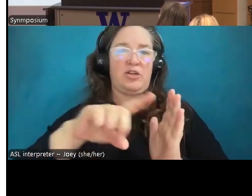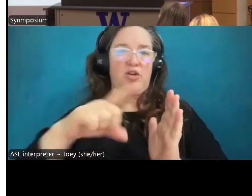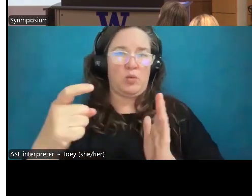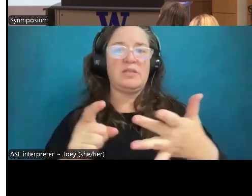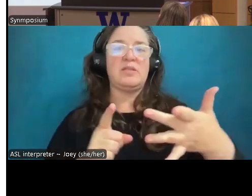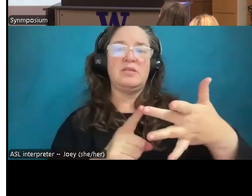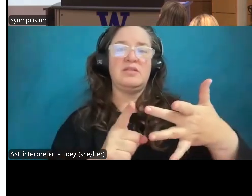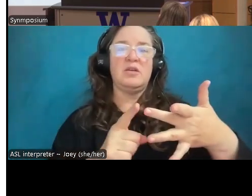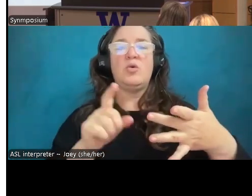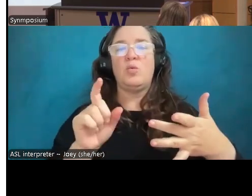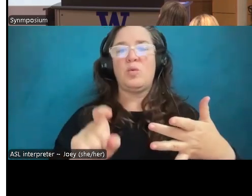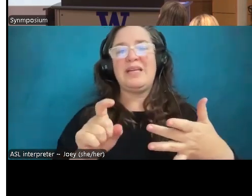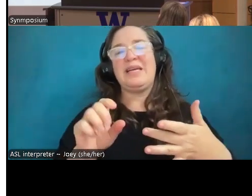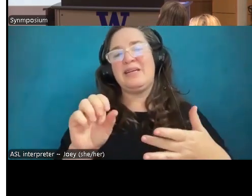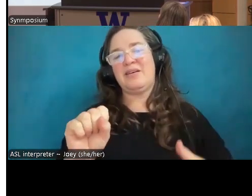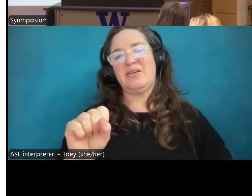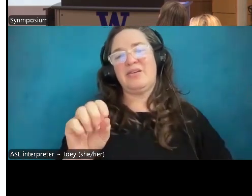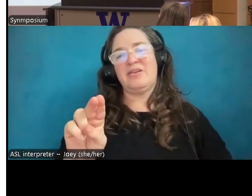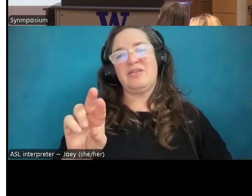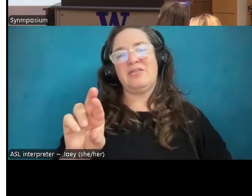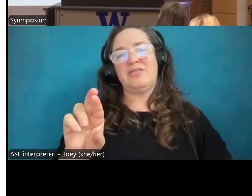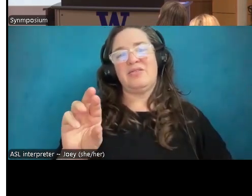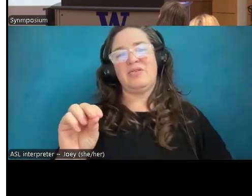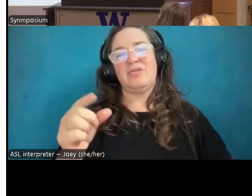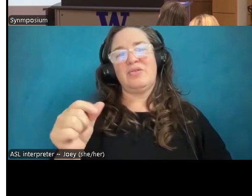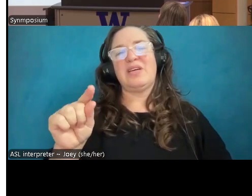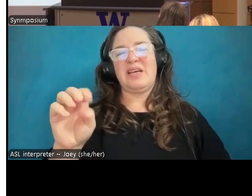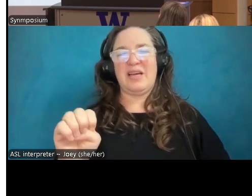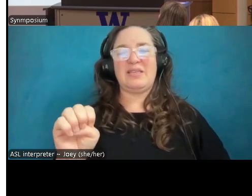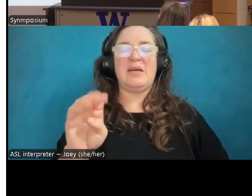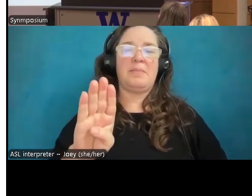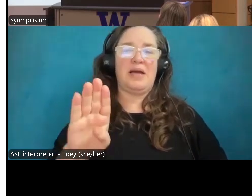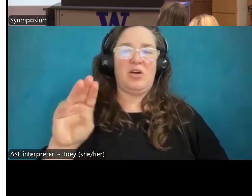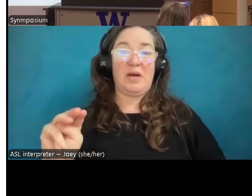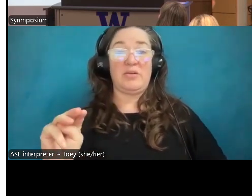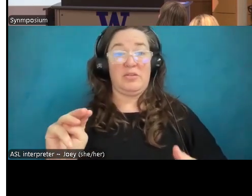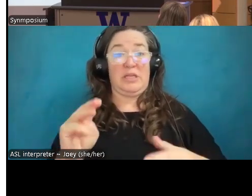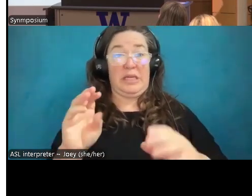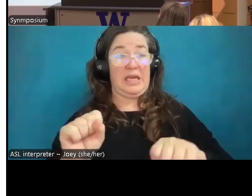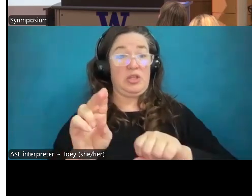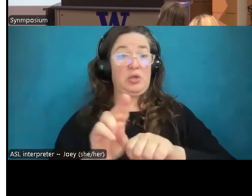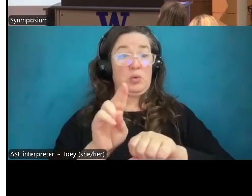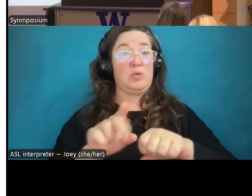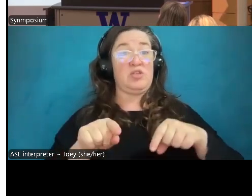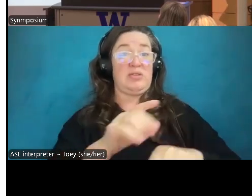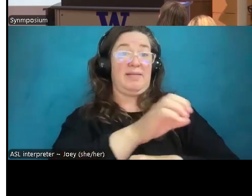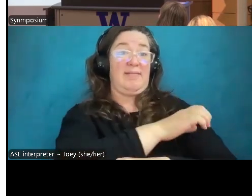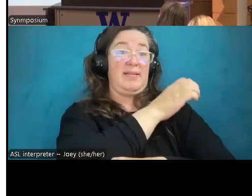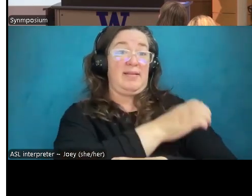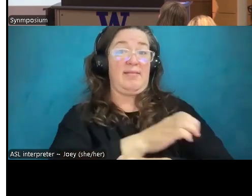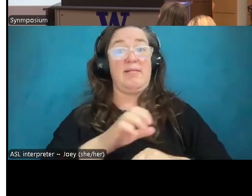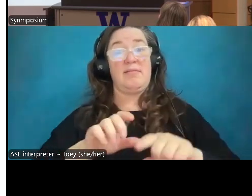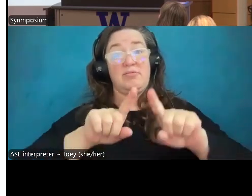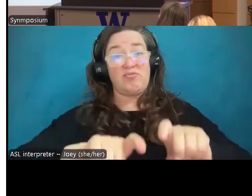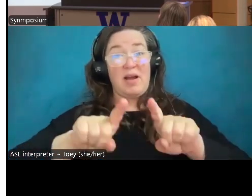can be used in clinical trials to see if the physiology is improving in response to treatment. We need equitable access